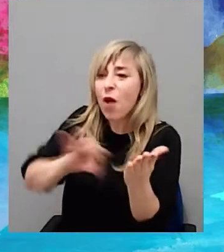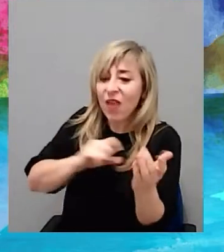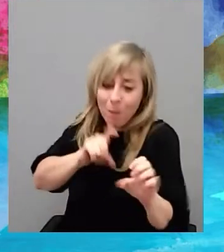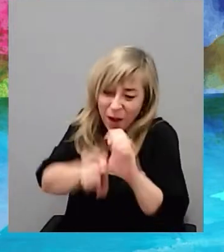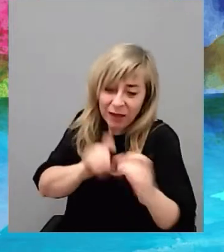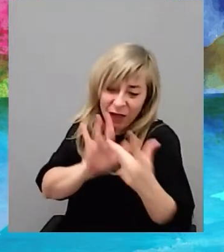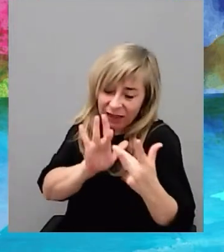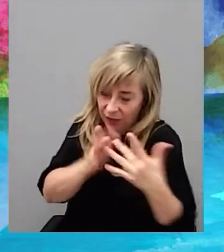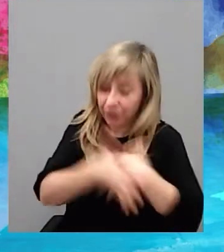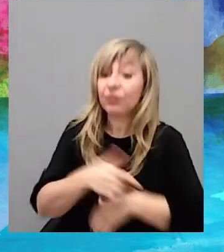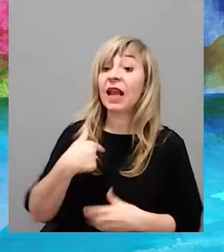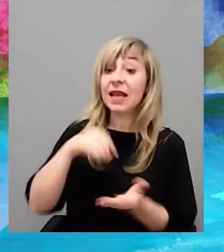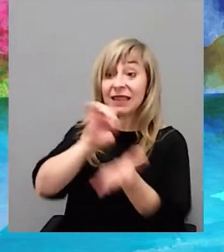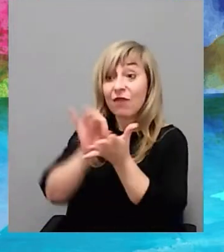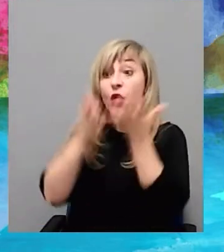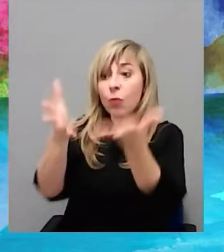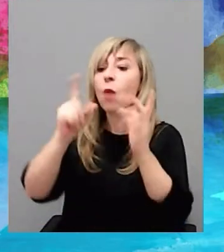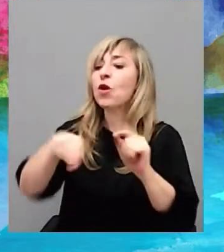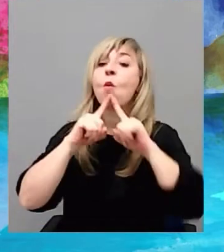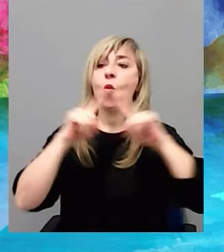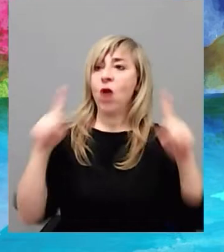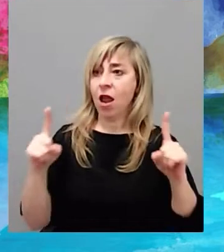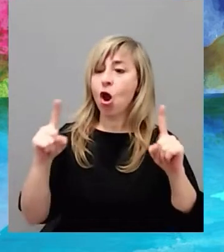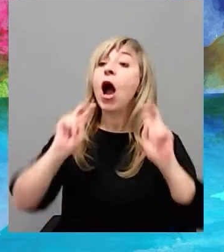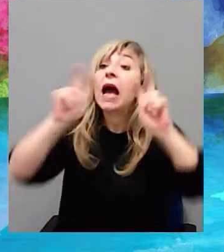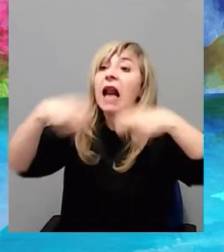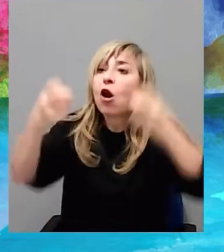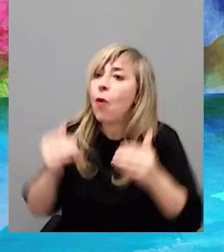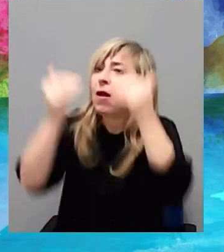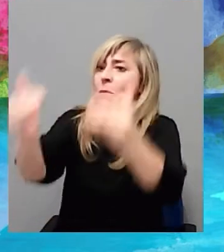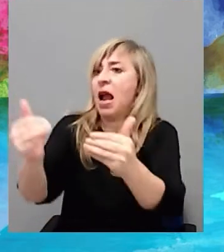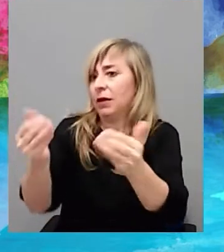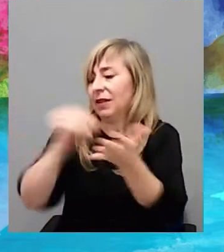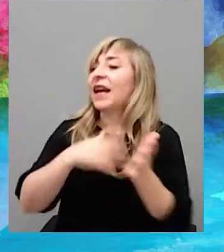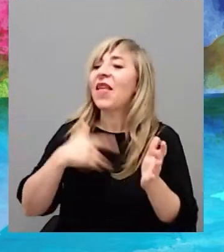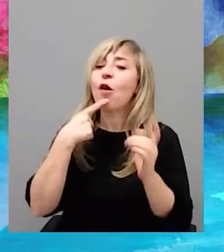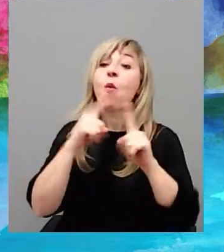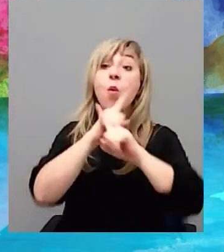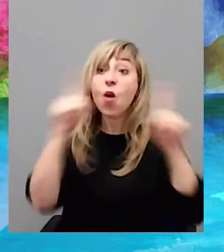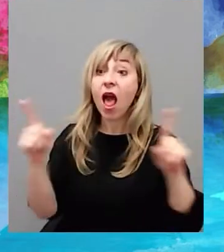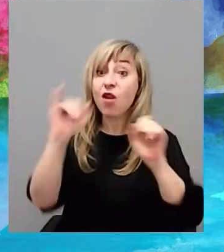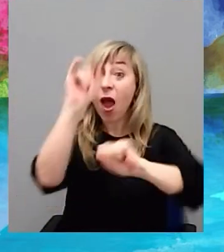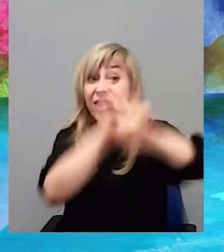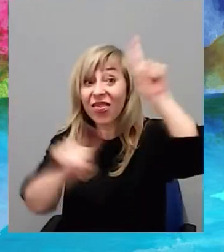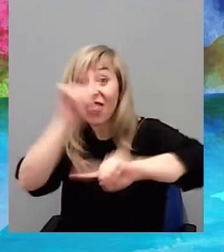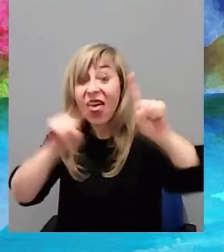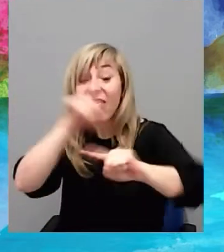service is for 1 year renewable, and we validate the incidents during that